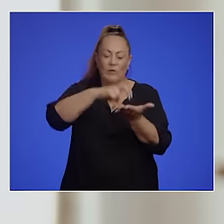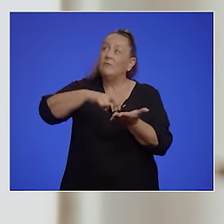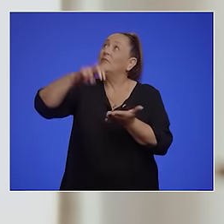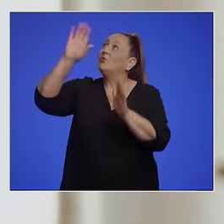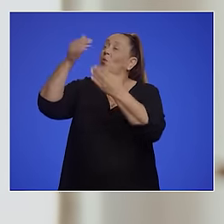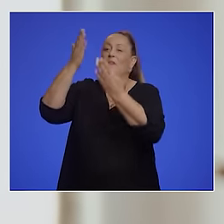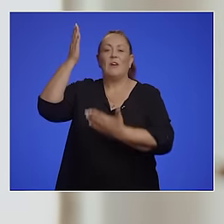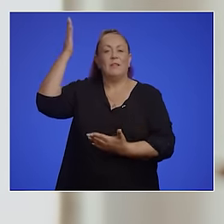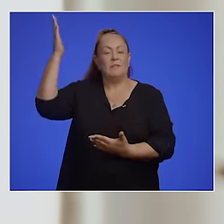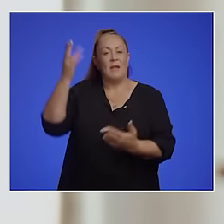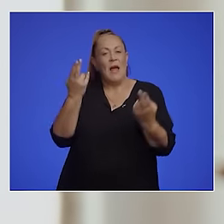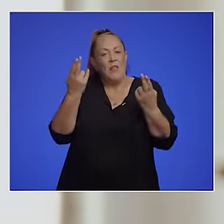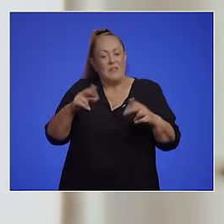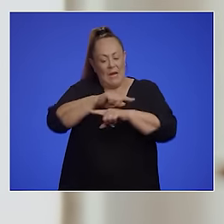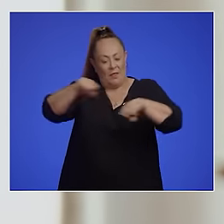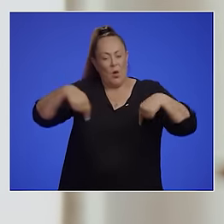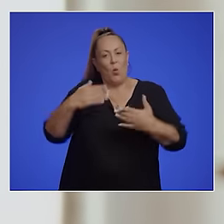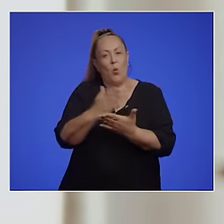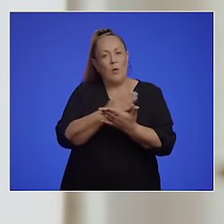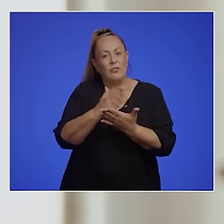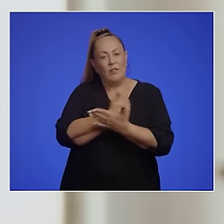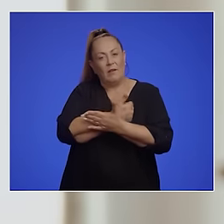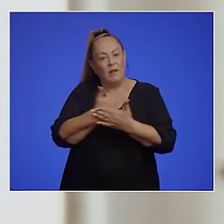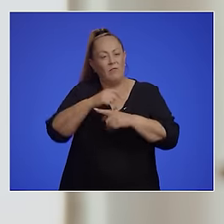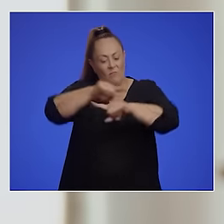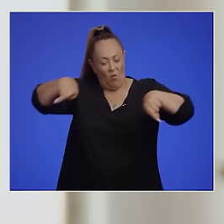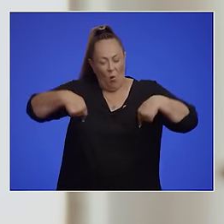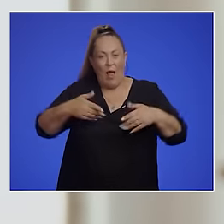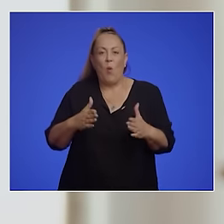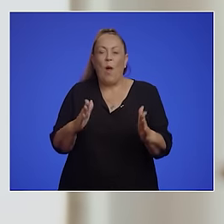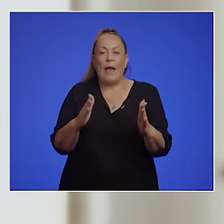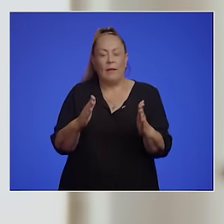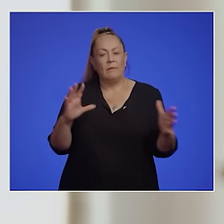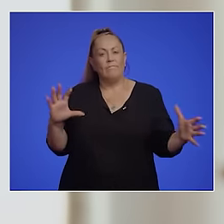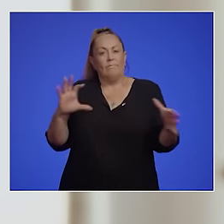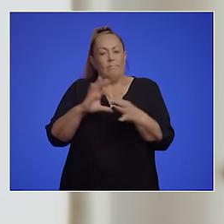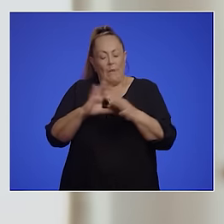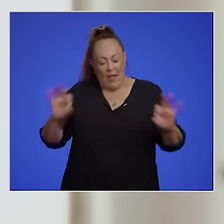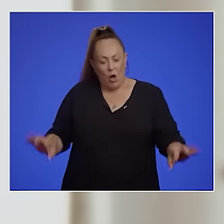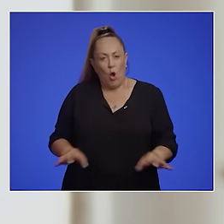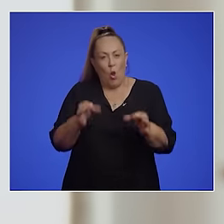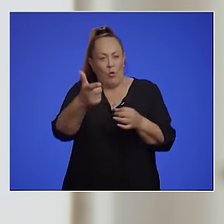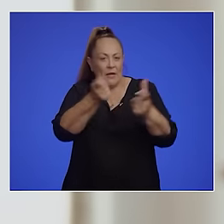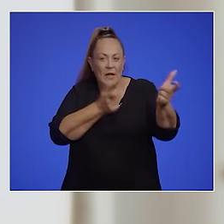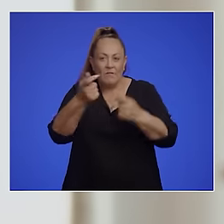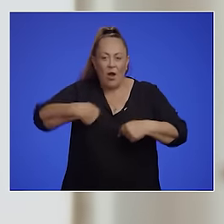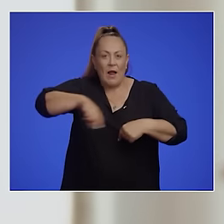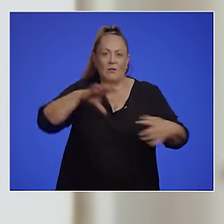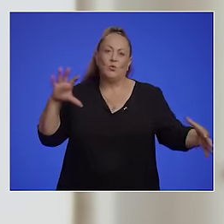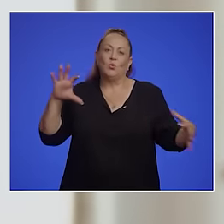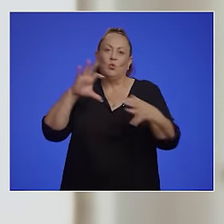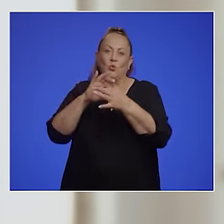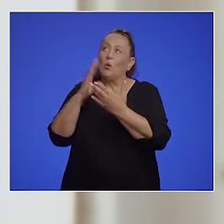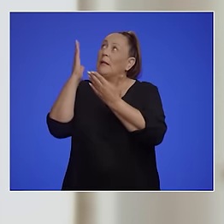The death that he calls us all to share in, in our own way, but particularly the glory that we're all invited into as well.